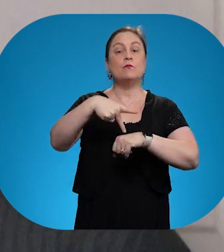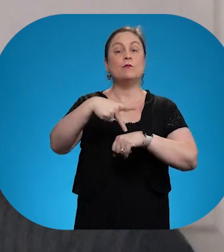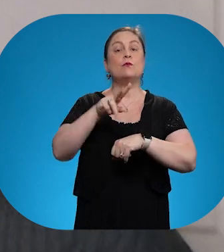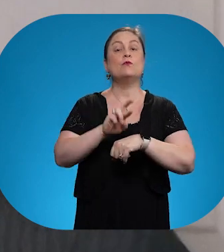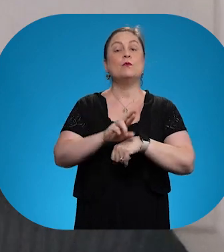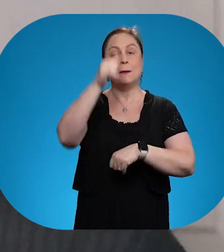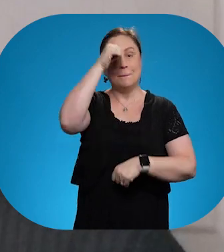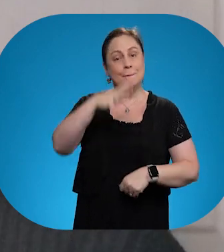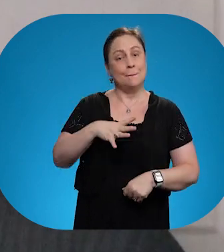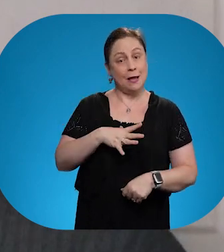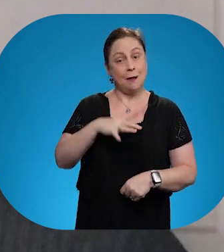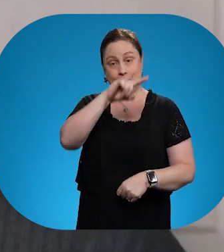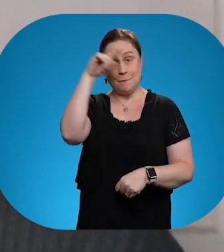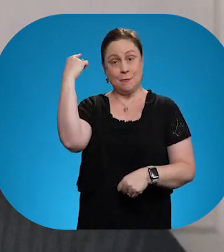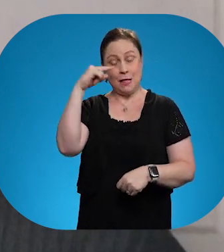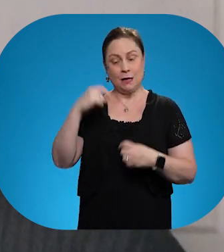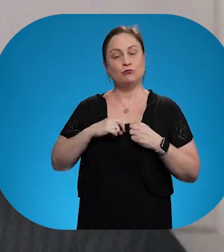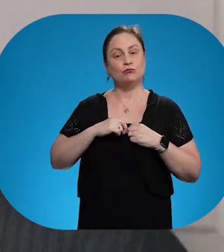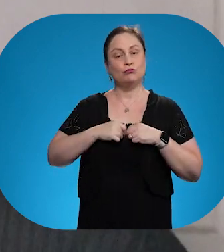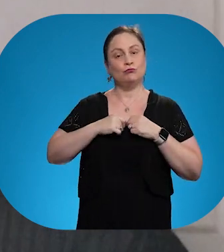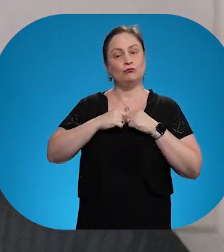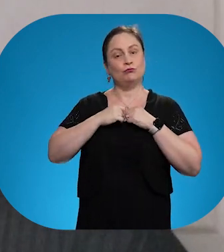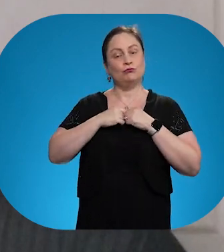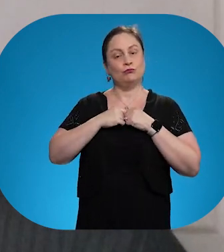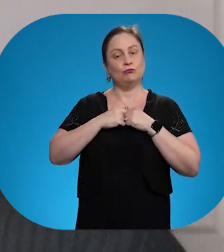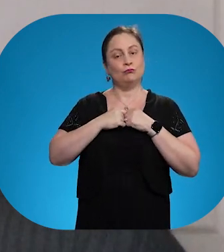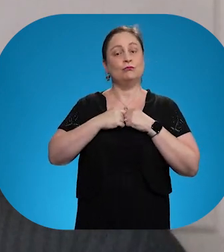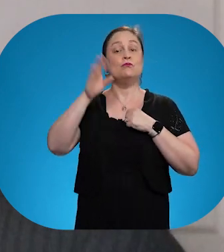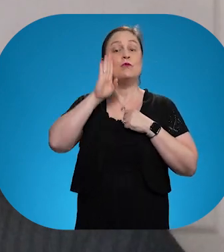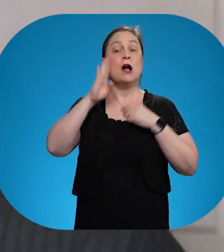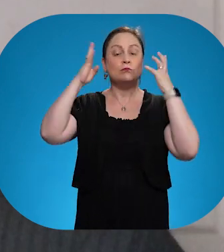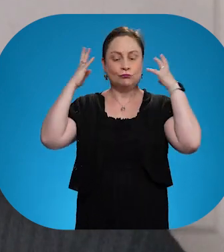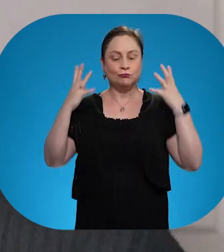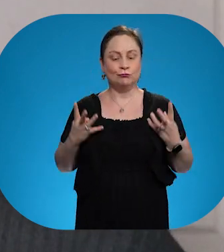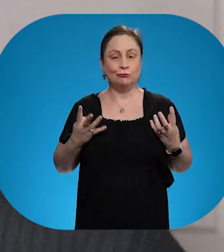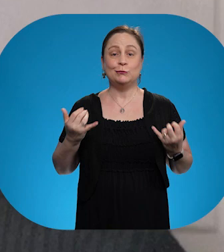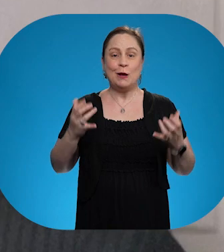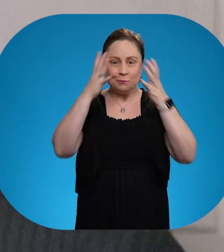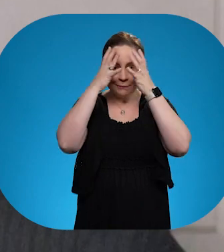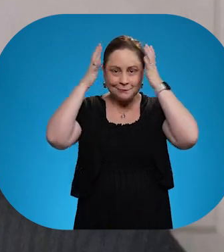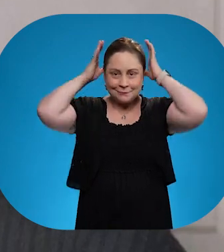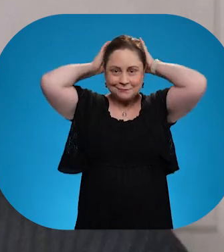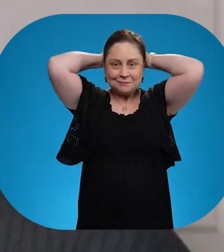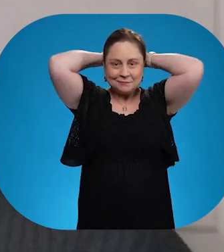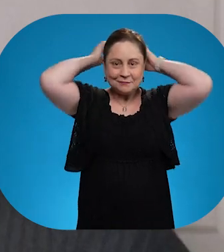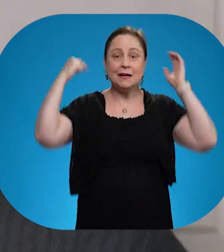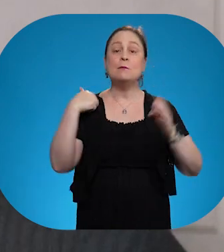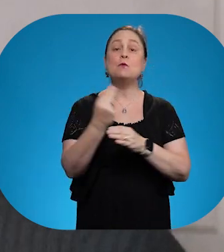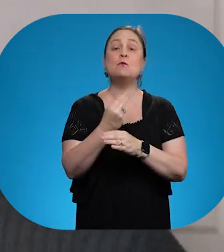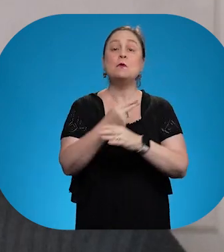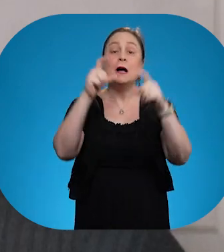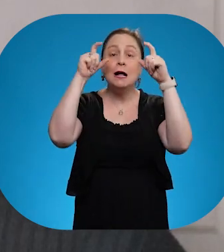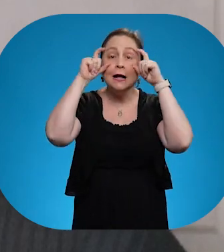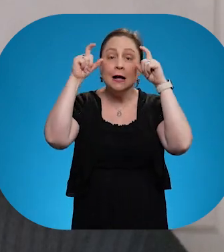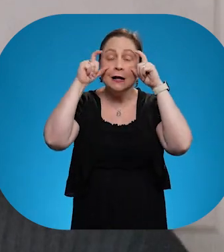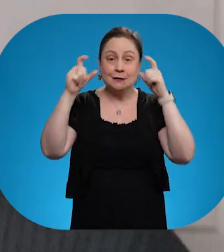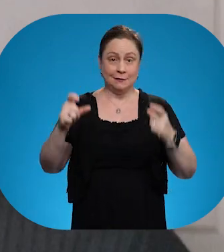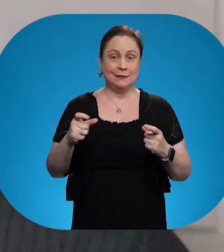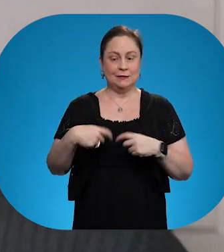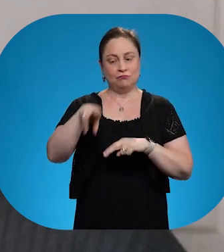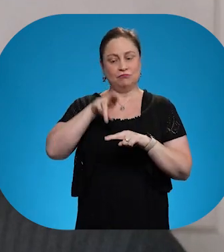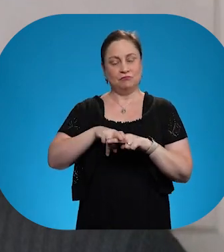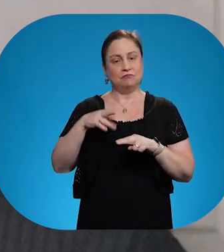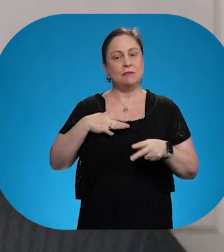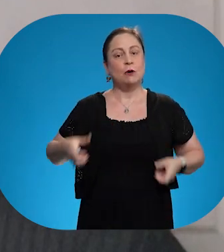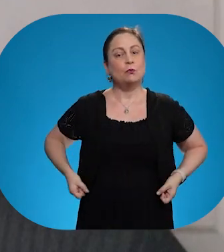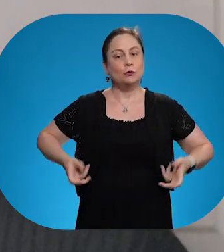man wearing a black button-up shirt. I have long brown curly hair pulled back today, and I'm wearing glasses and